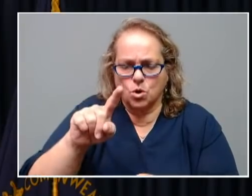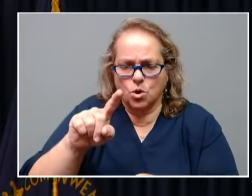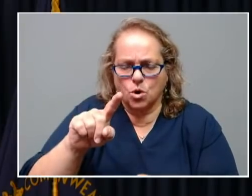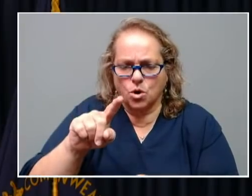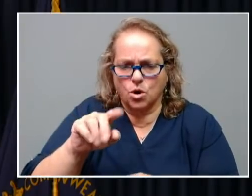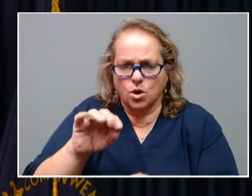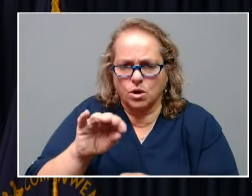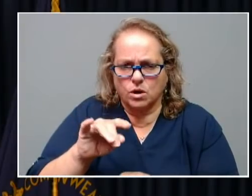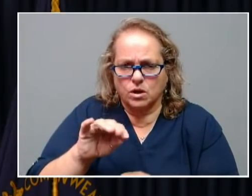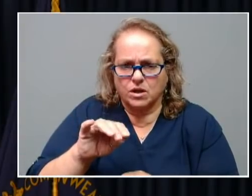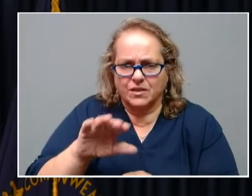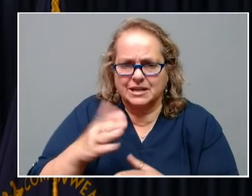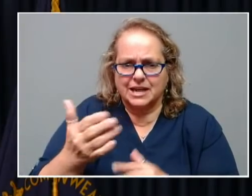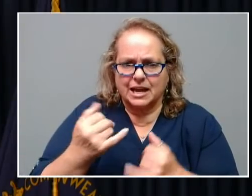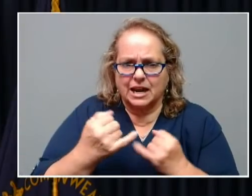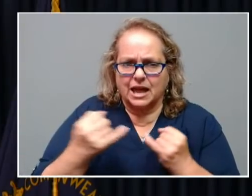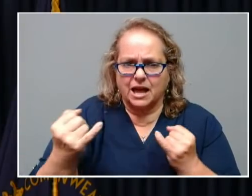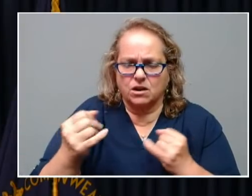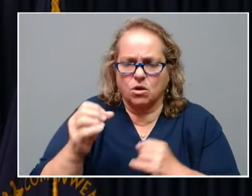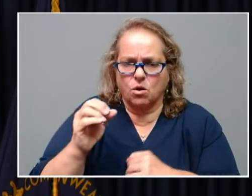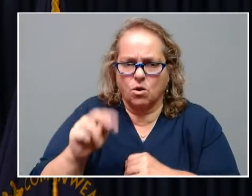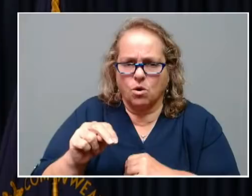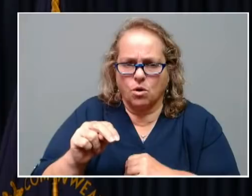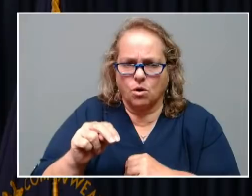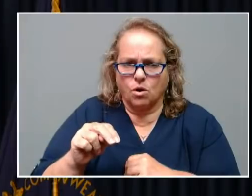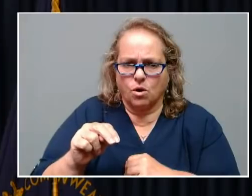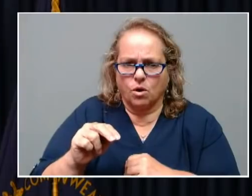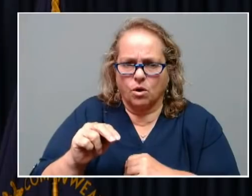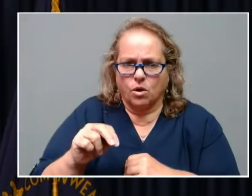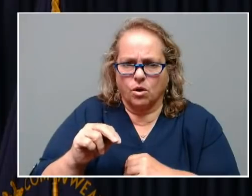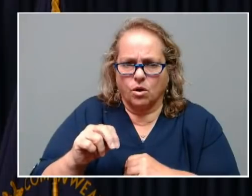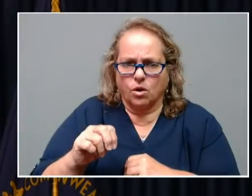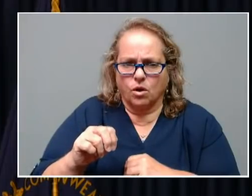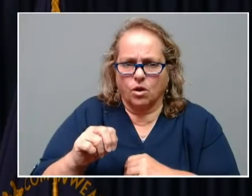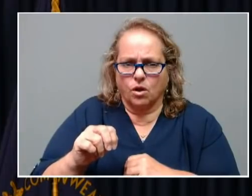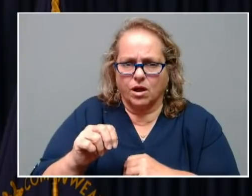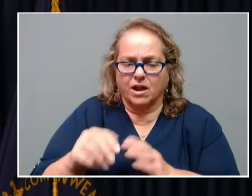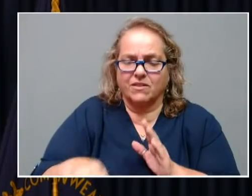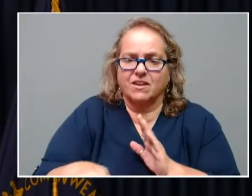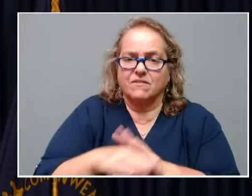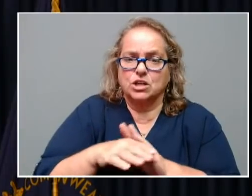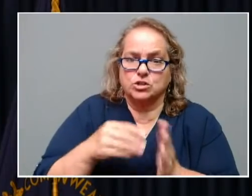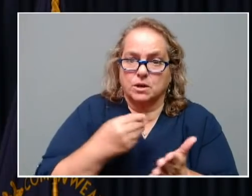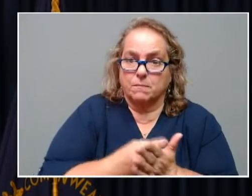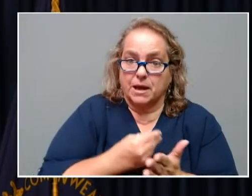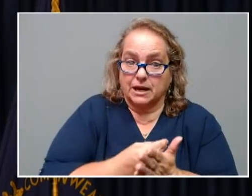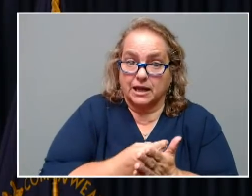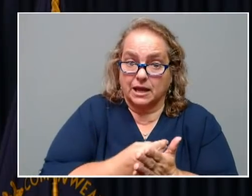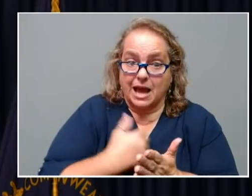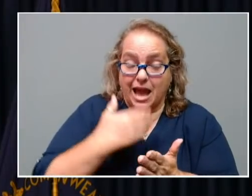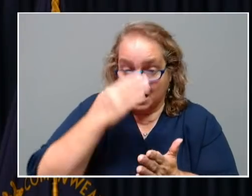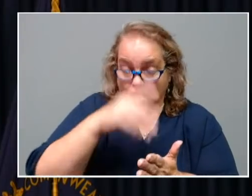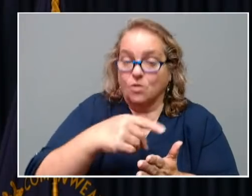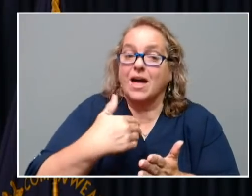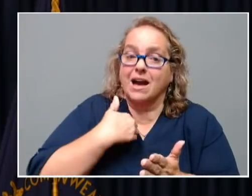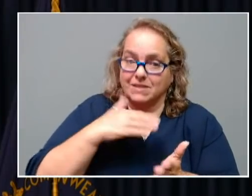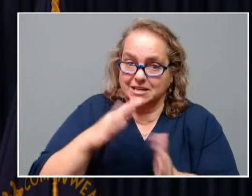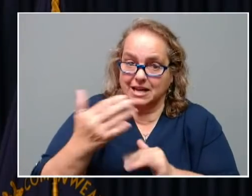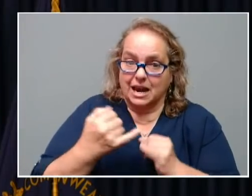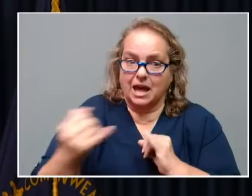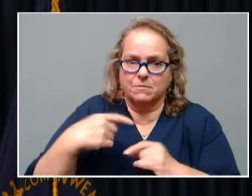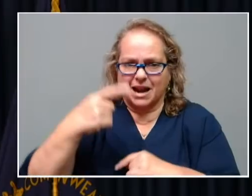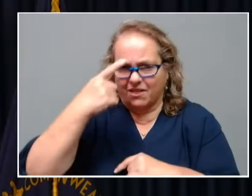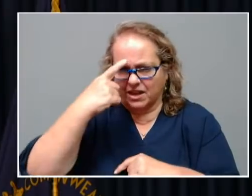the deadline on the eviction relief fund. I know that there is one, but I think it's over 1.5